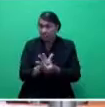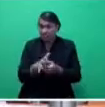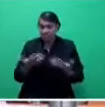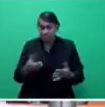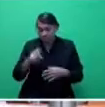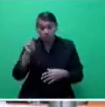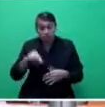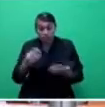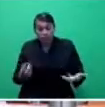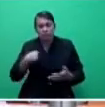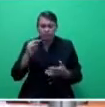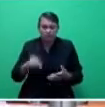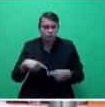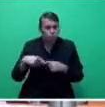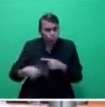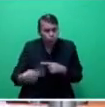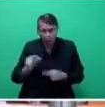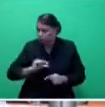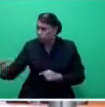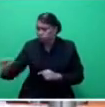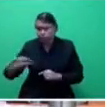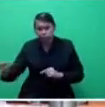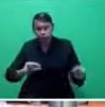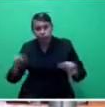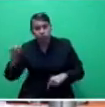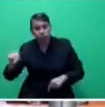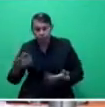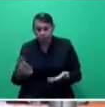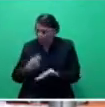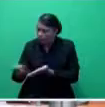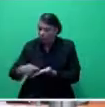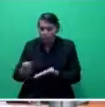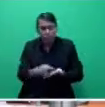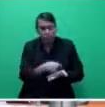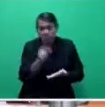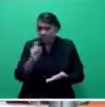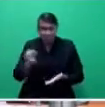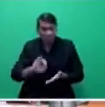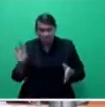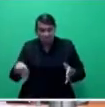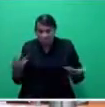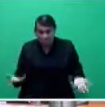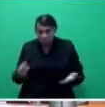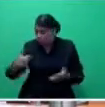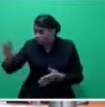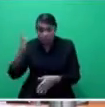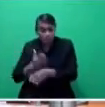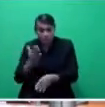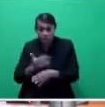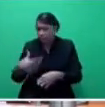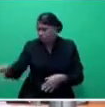will continue to give the unemployment benefits. If there is no need, we pull it back, people get their jobs. This is why there is a verification